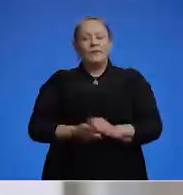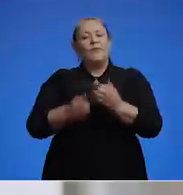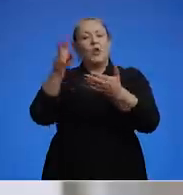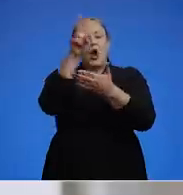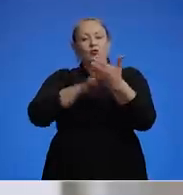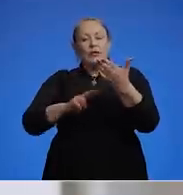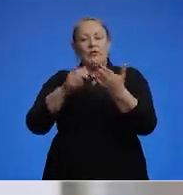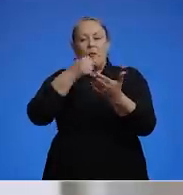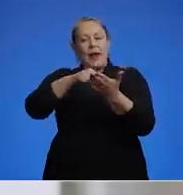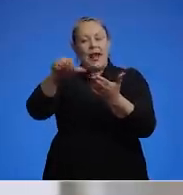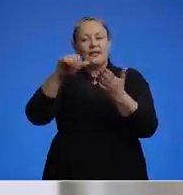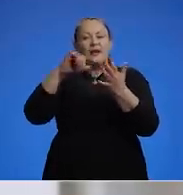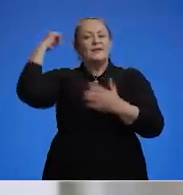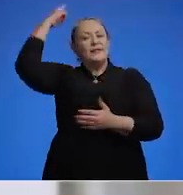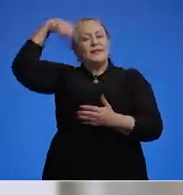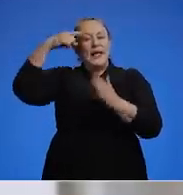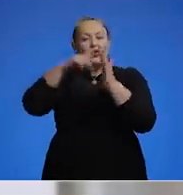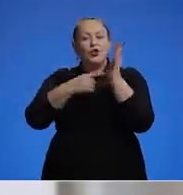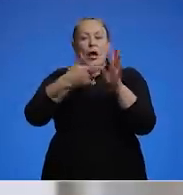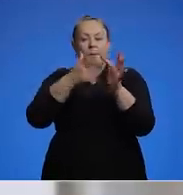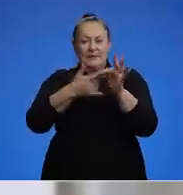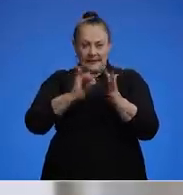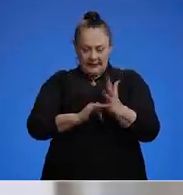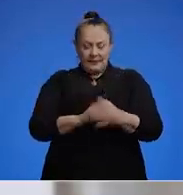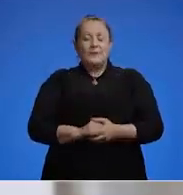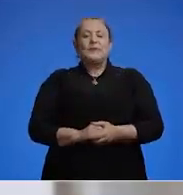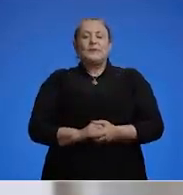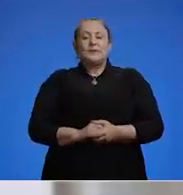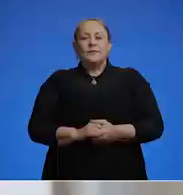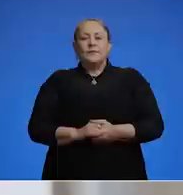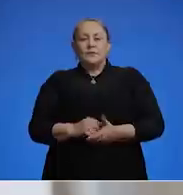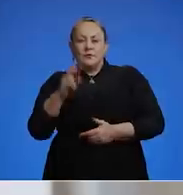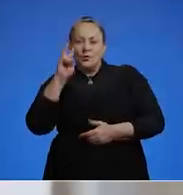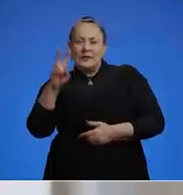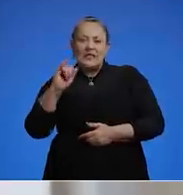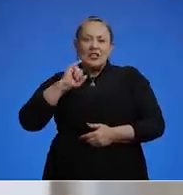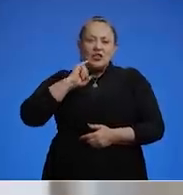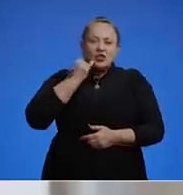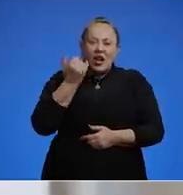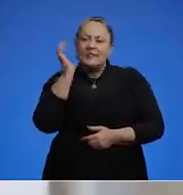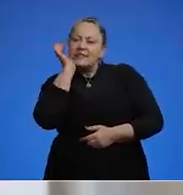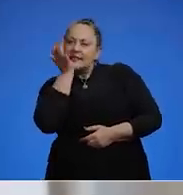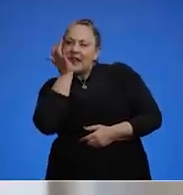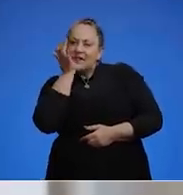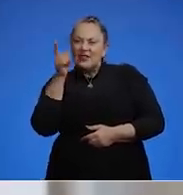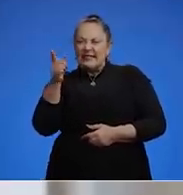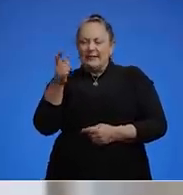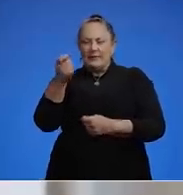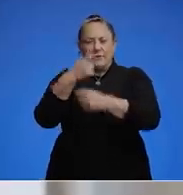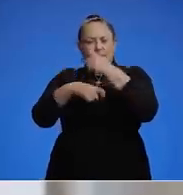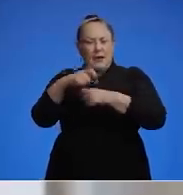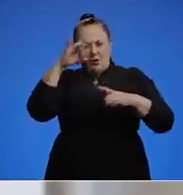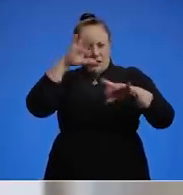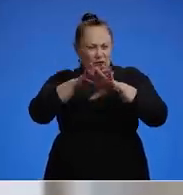A reading from the letter of St. James. Wherever you find jealousy and ambition, you find disharmony